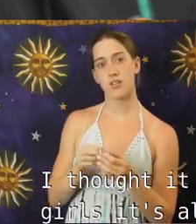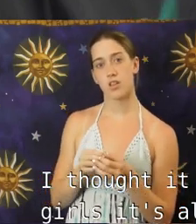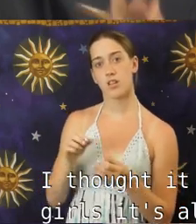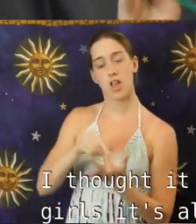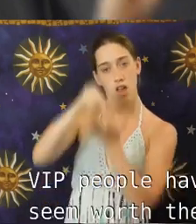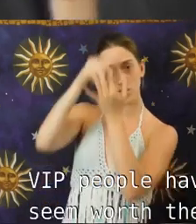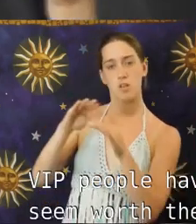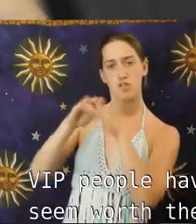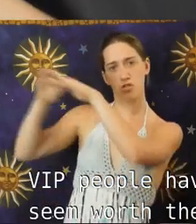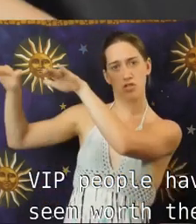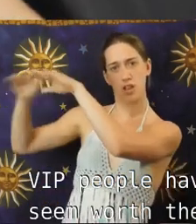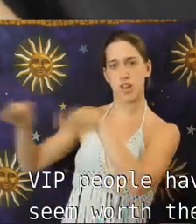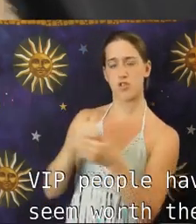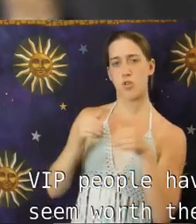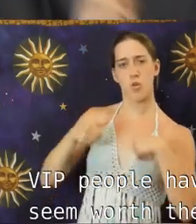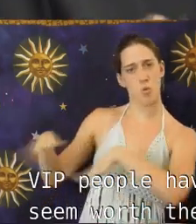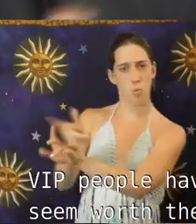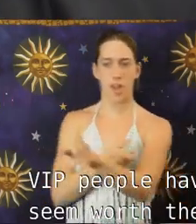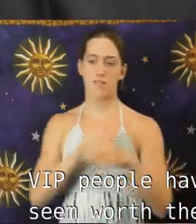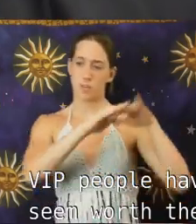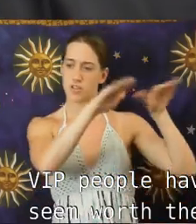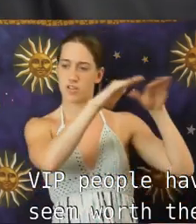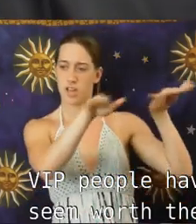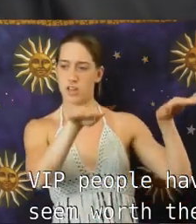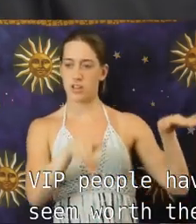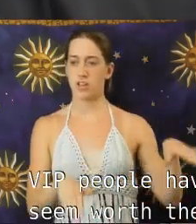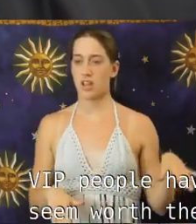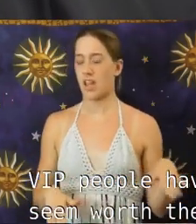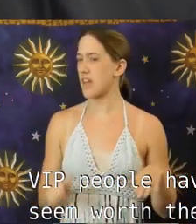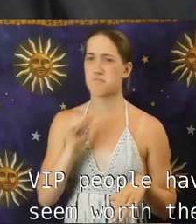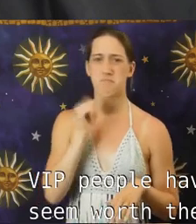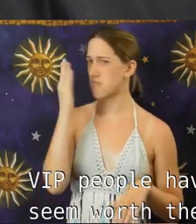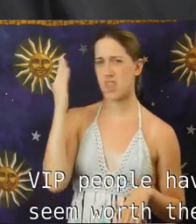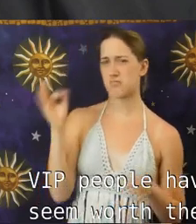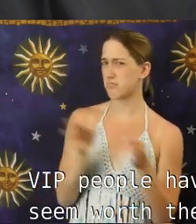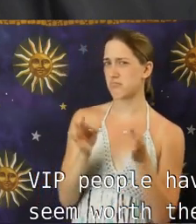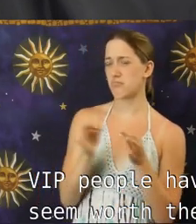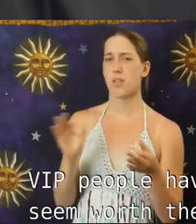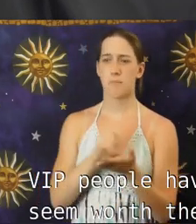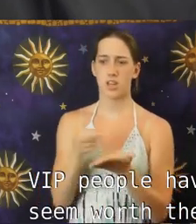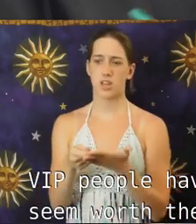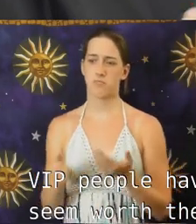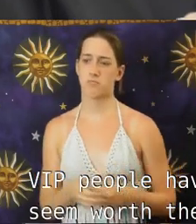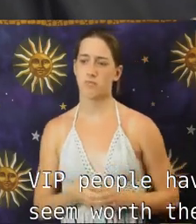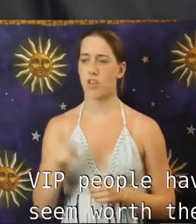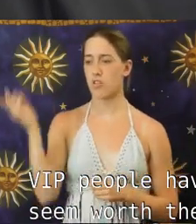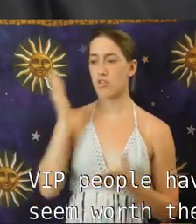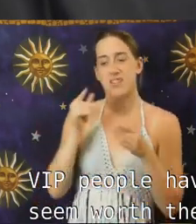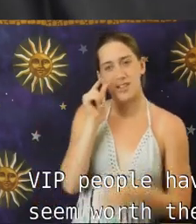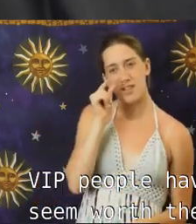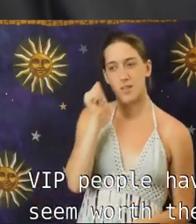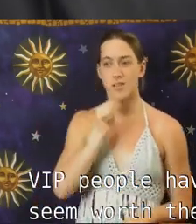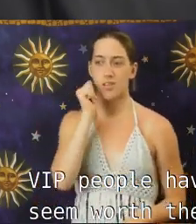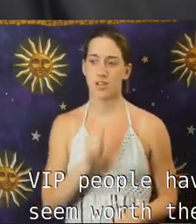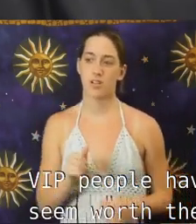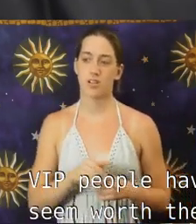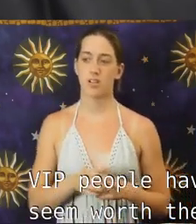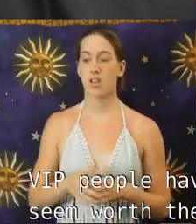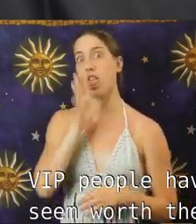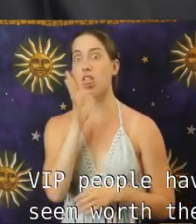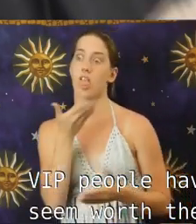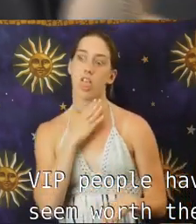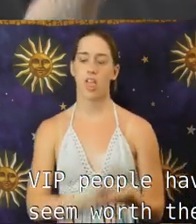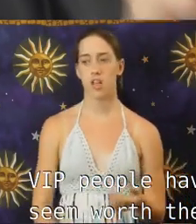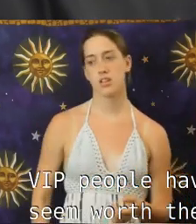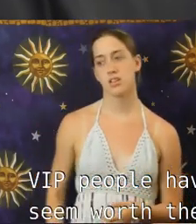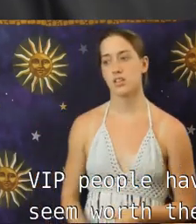some VIP, but VIP people have their own separate sections. Honestly, in my opinion, it doesn't seem worth the money. It doesn't look very fun.